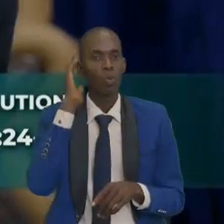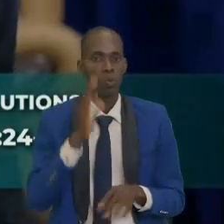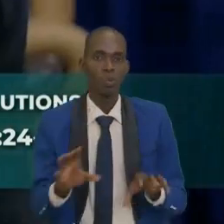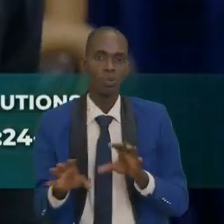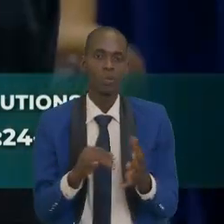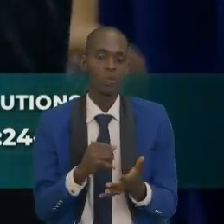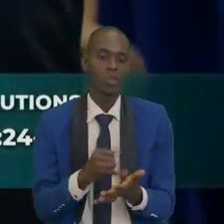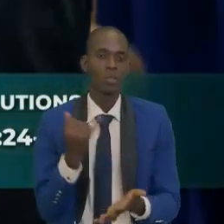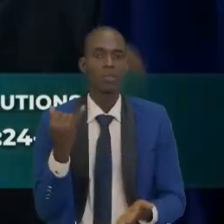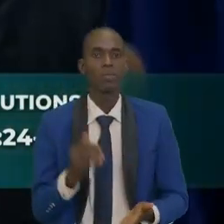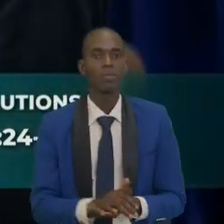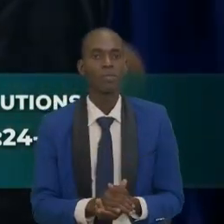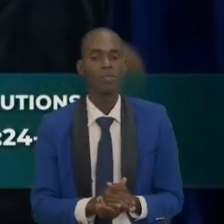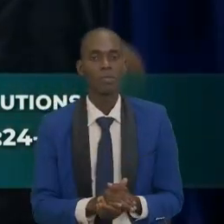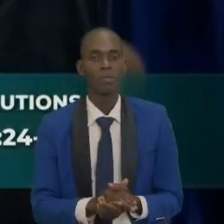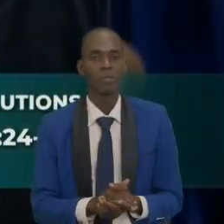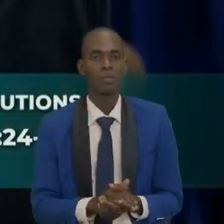do it